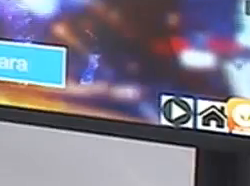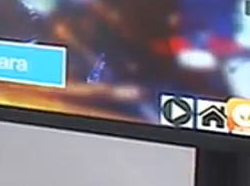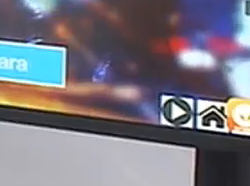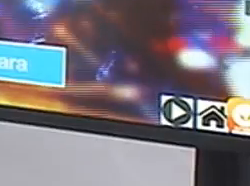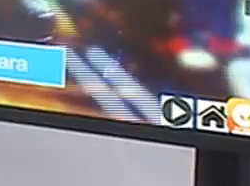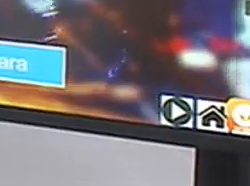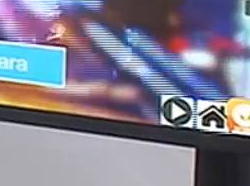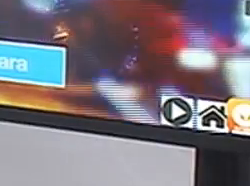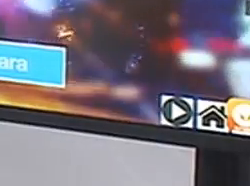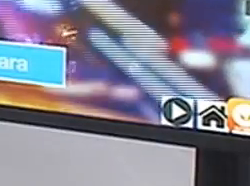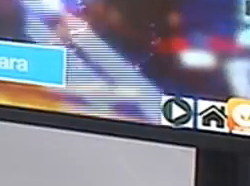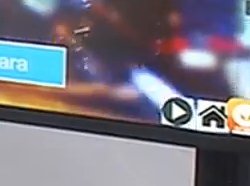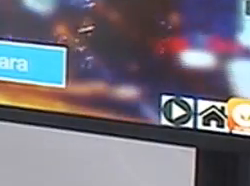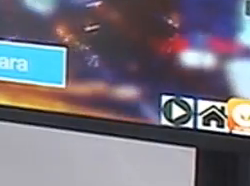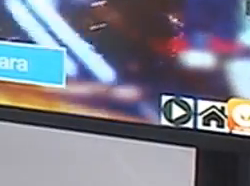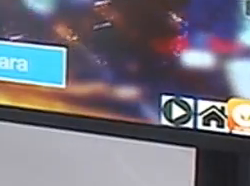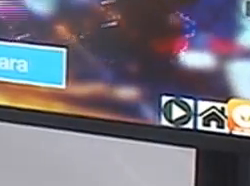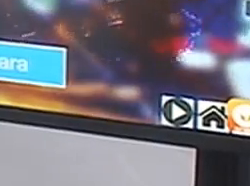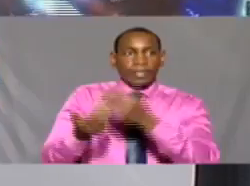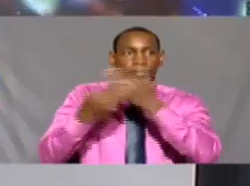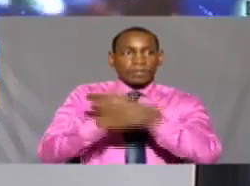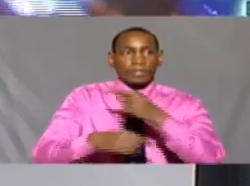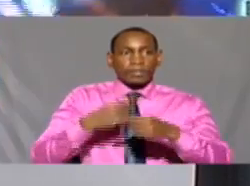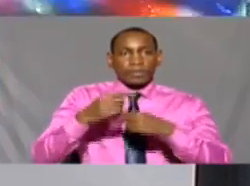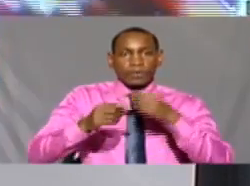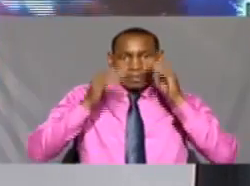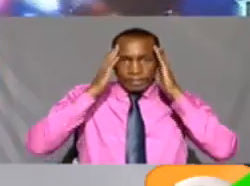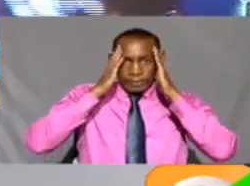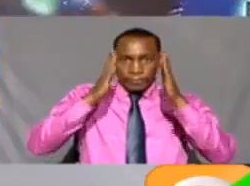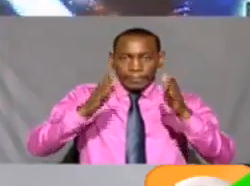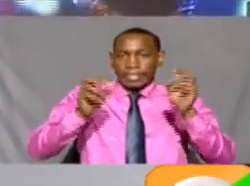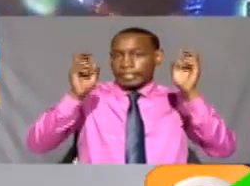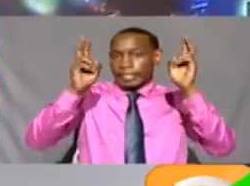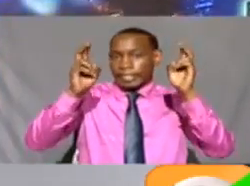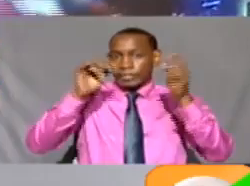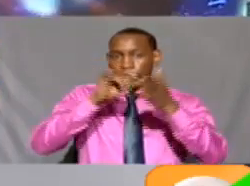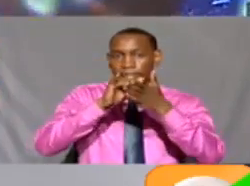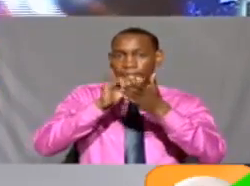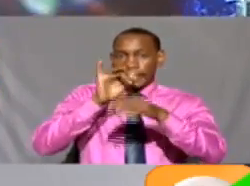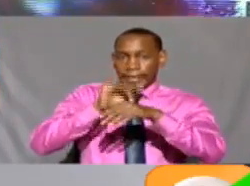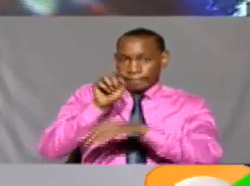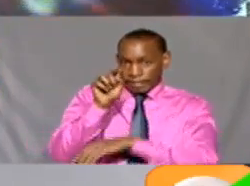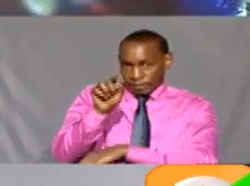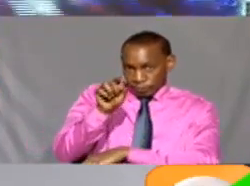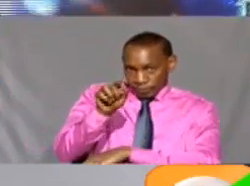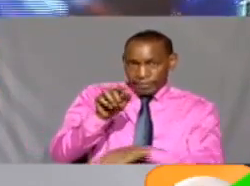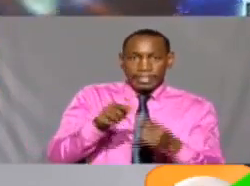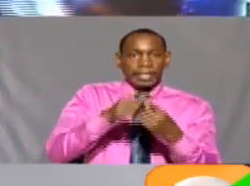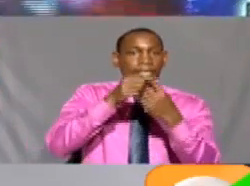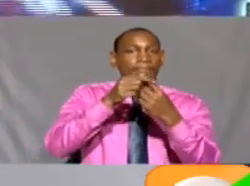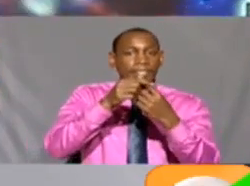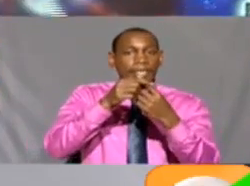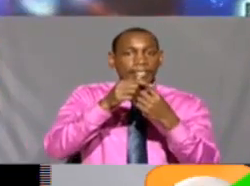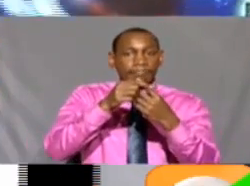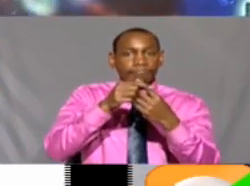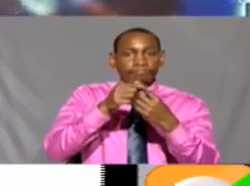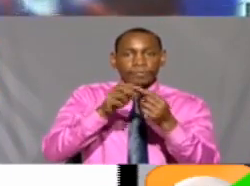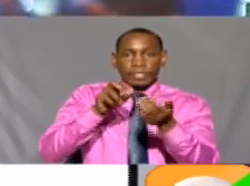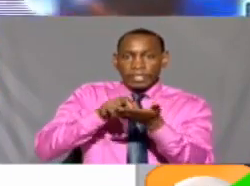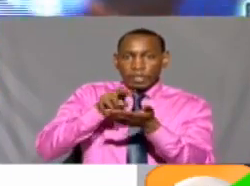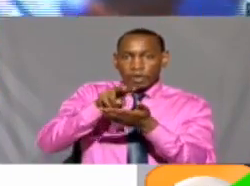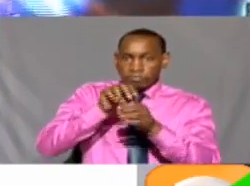Welcome back. On our explainer tonight, we continue to keep an eye on issues that affect you, and particularly the